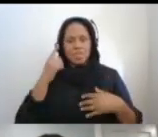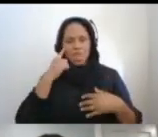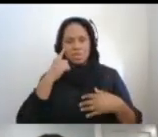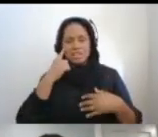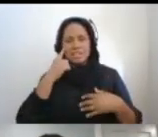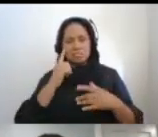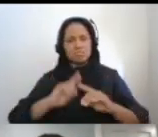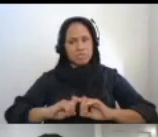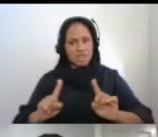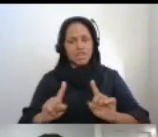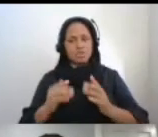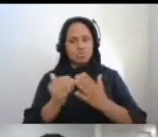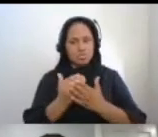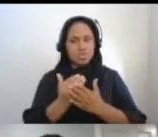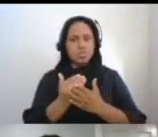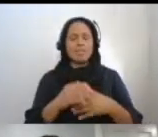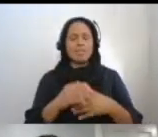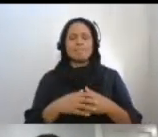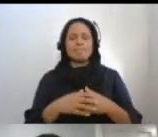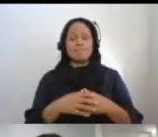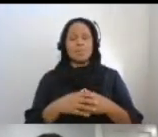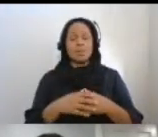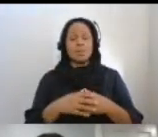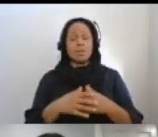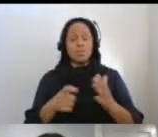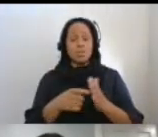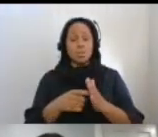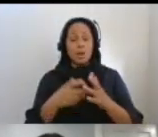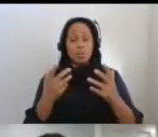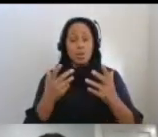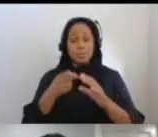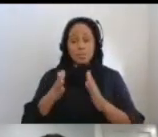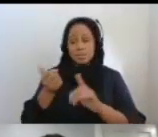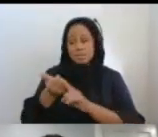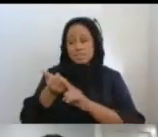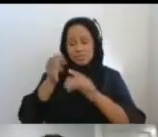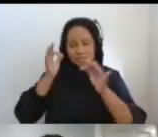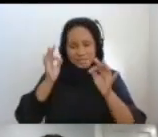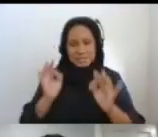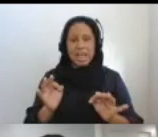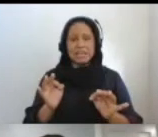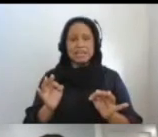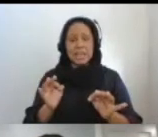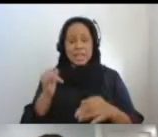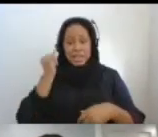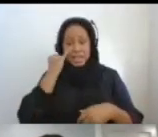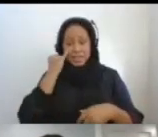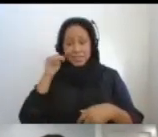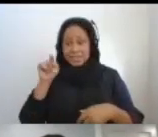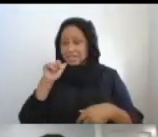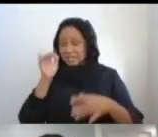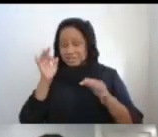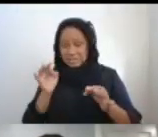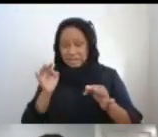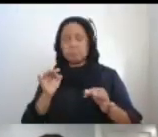But what's really required here is that the participant can either make choices for themselves, and if not, that's